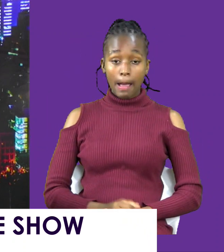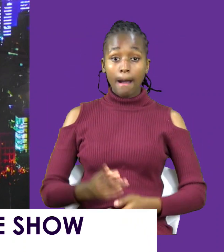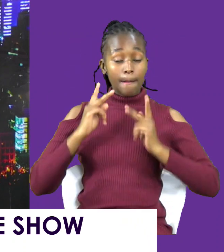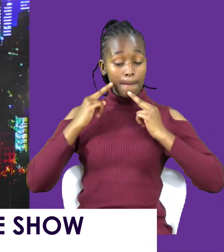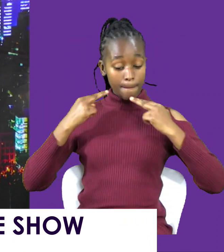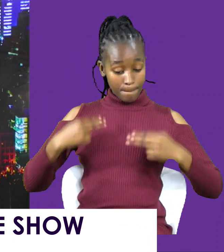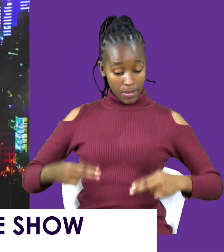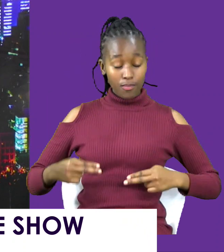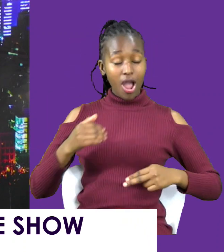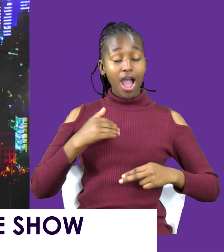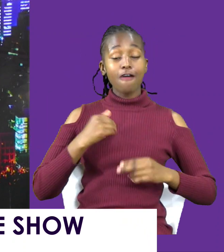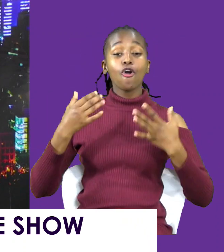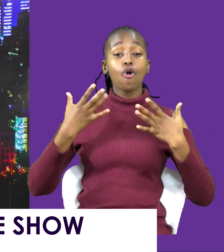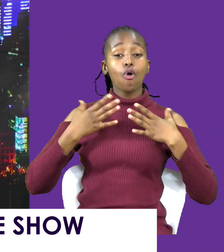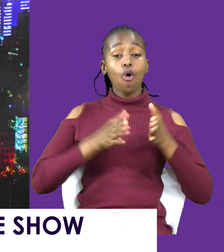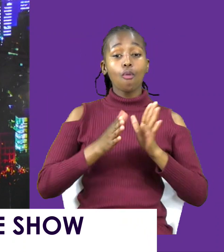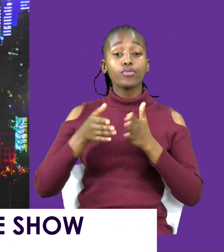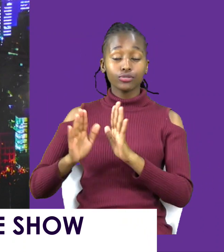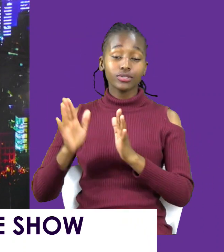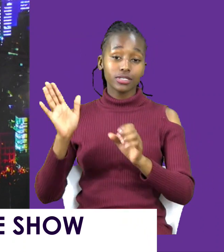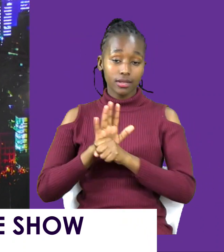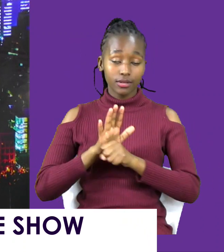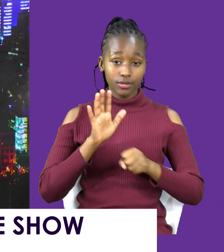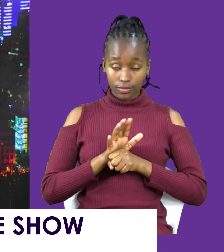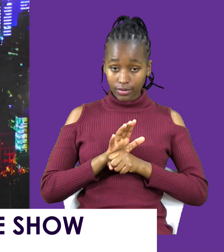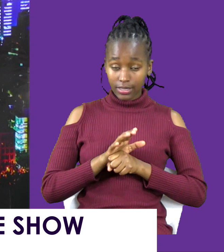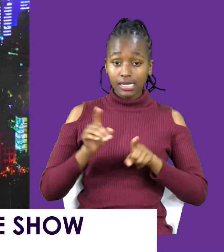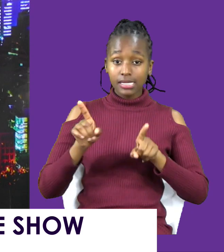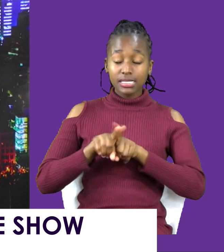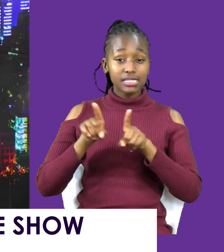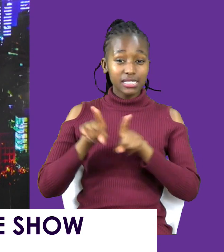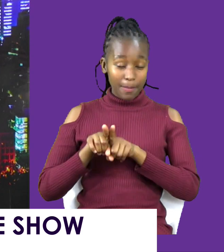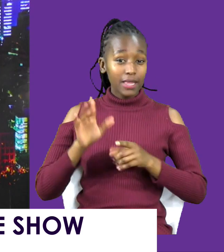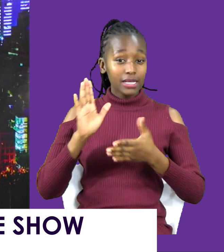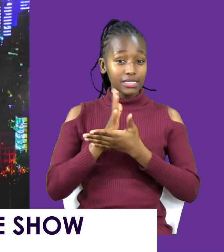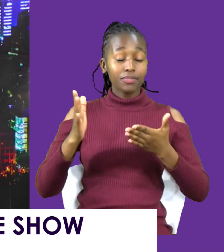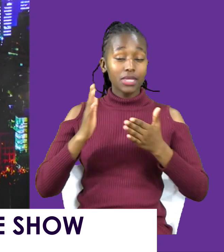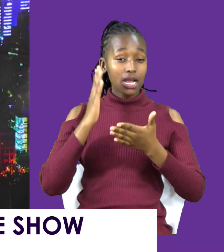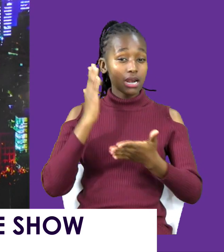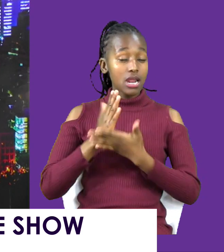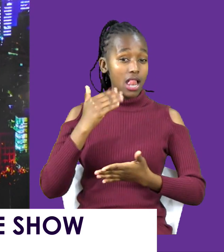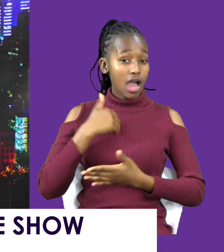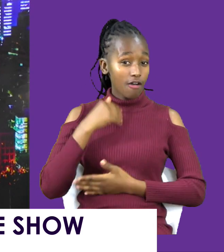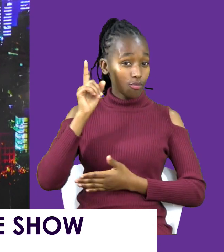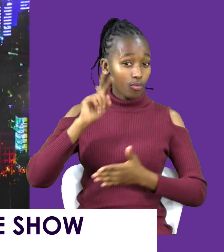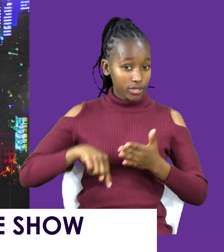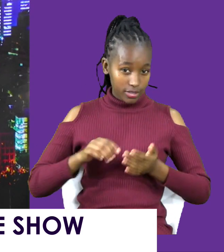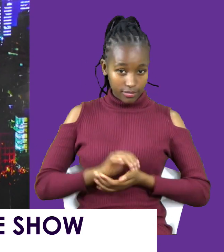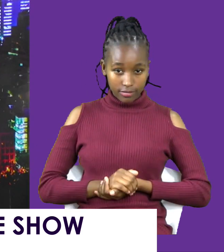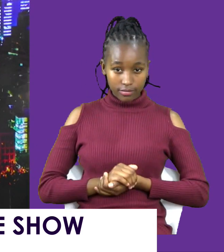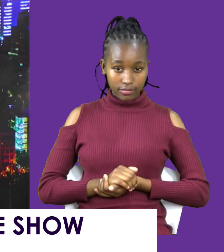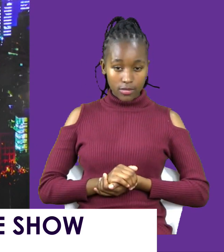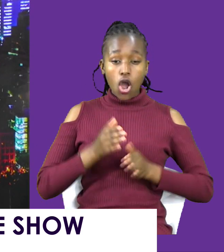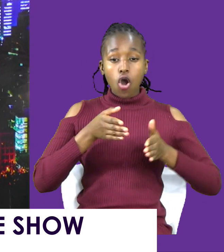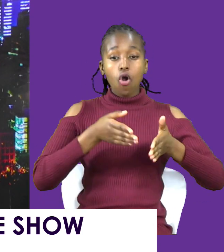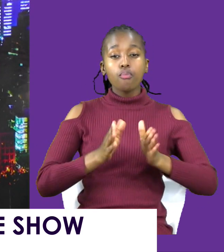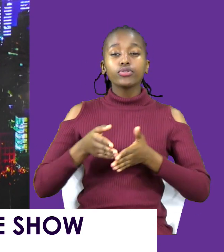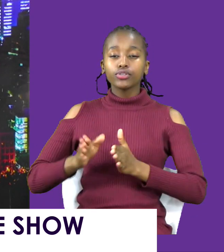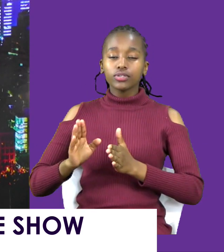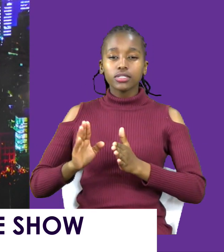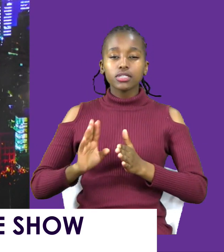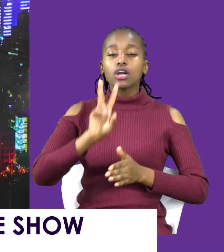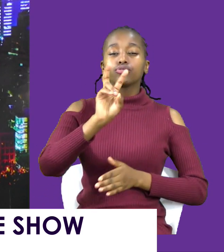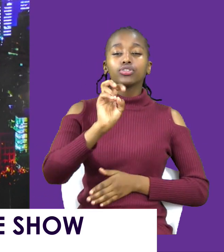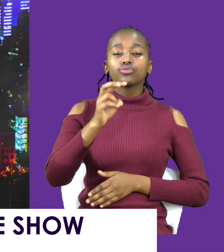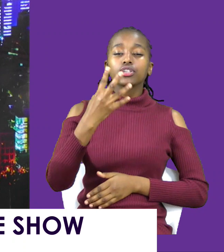with opportunity. One thing that is real for all of us is that we are presented with the opportunity of 2024.